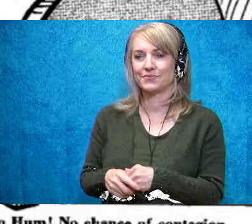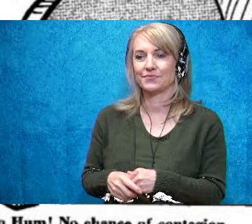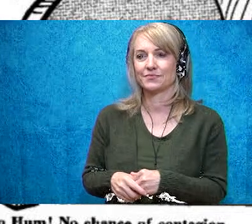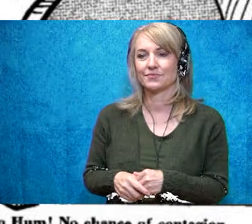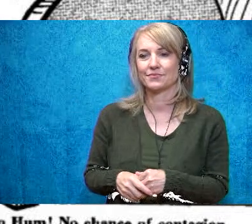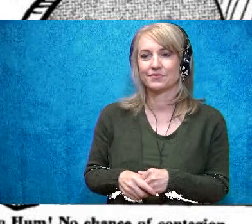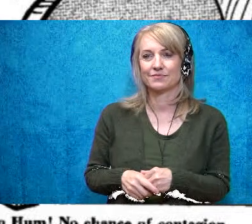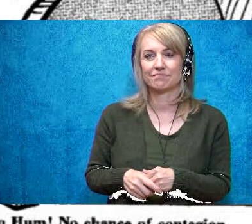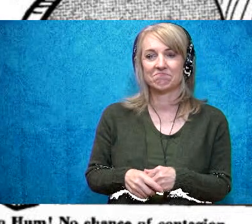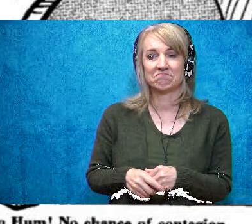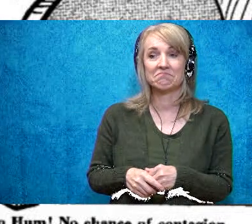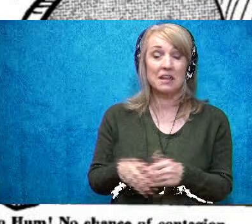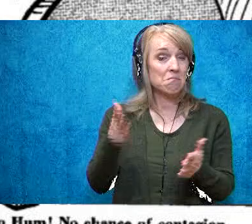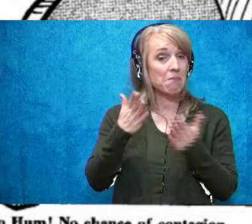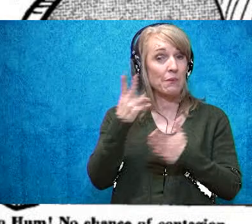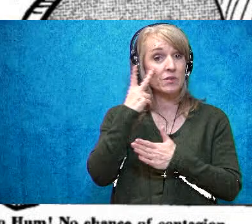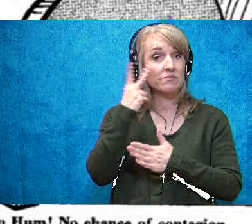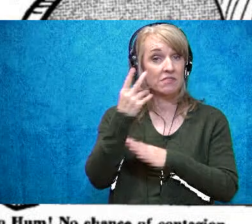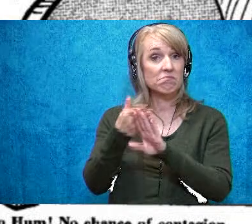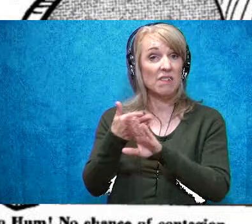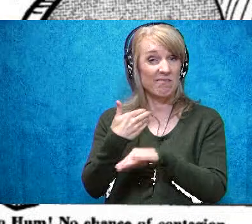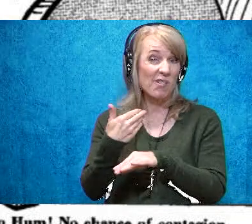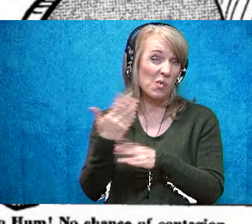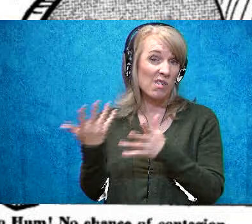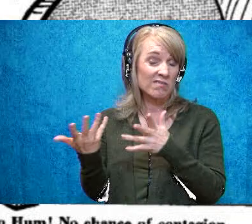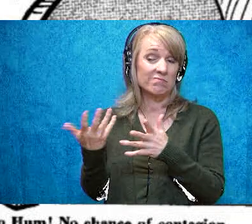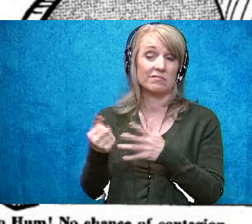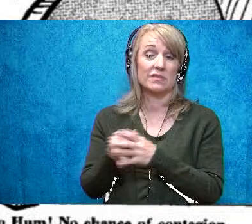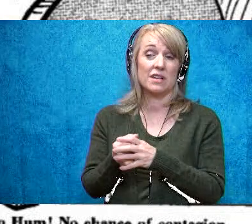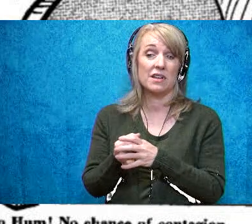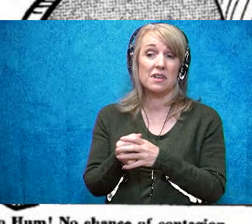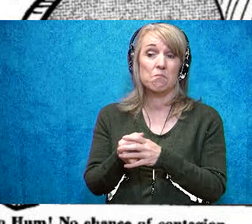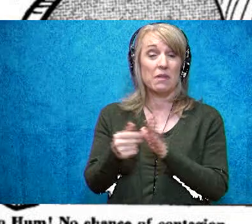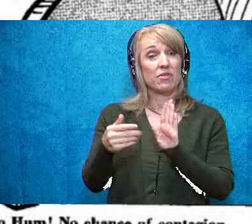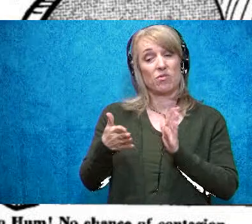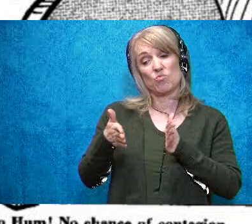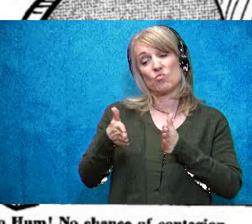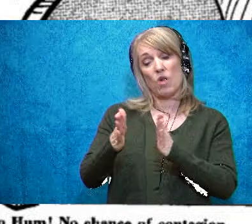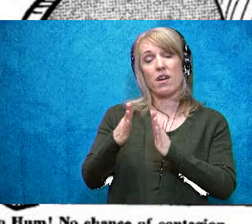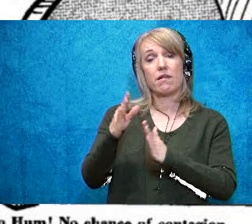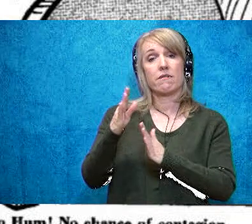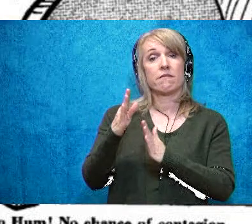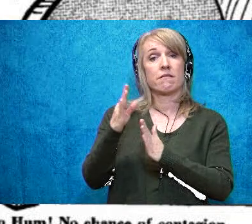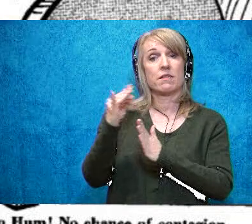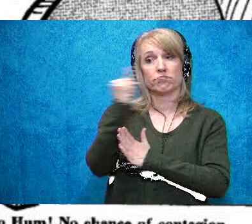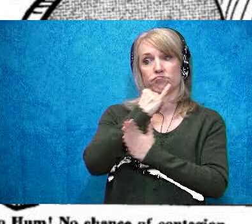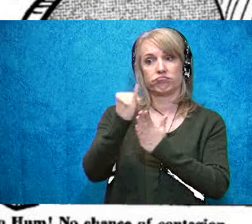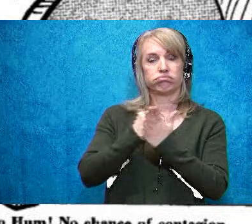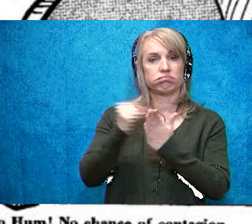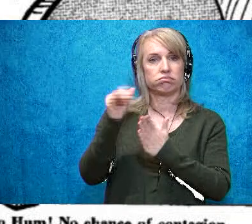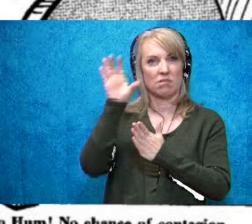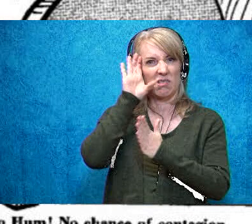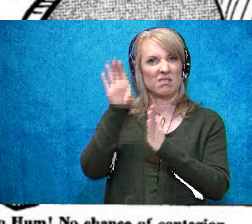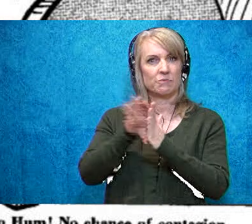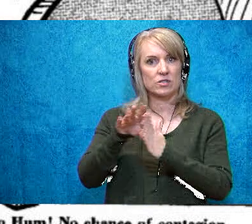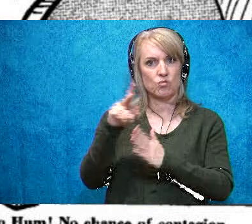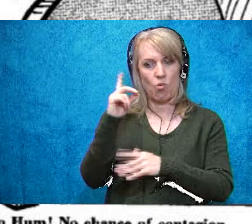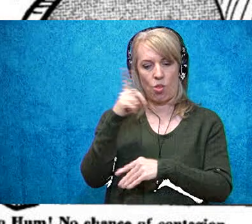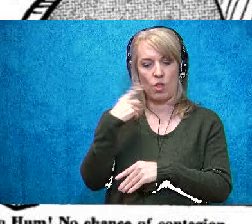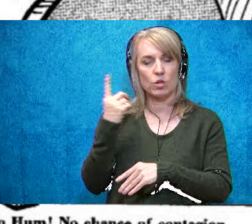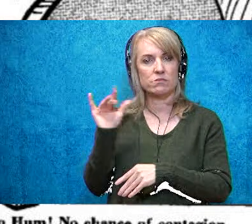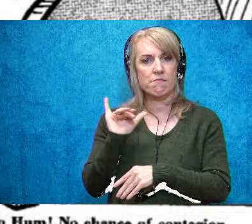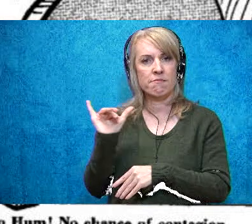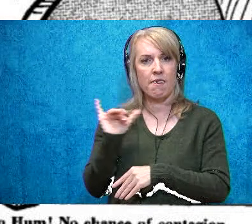cartoon might look familiar, not so much because you've seen it before, but just the way the pictures are drawn. So if you'll see, this looks a lot like a